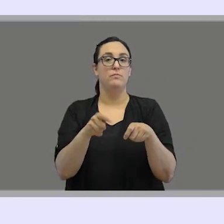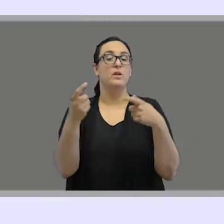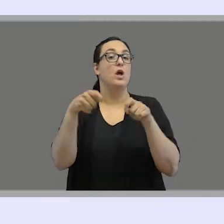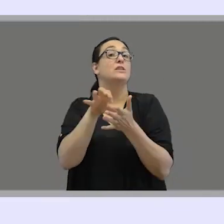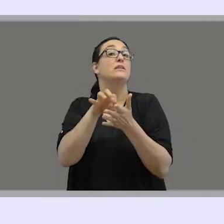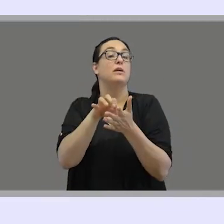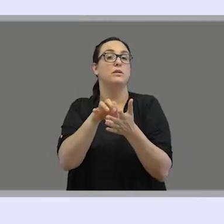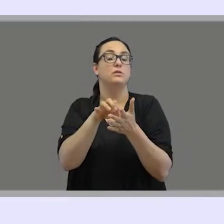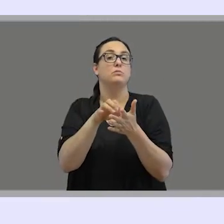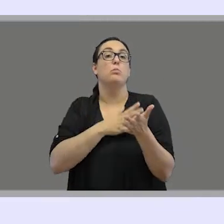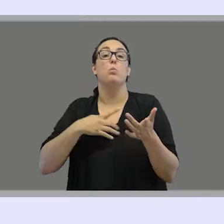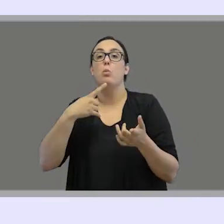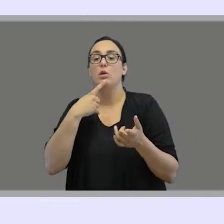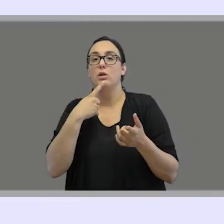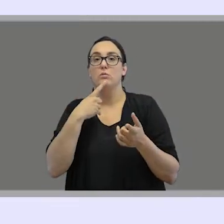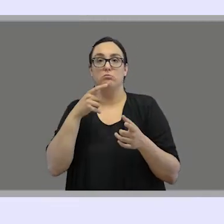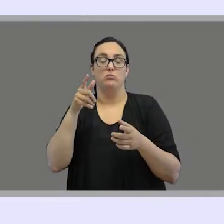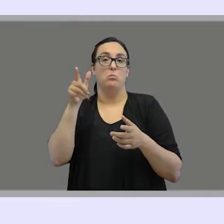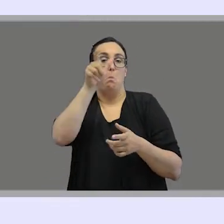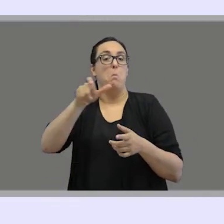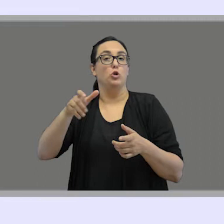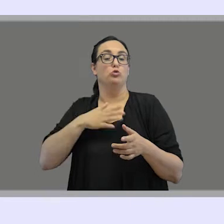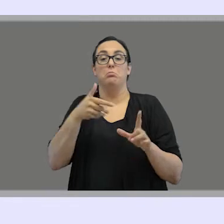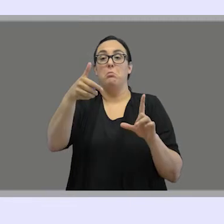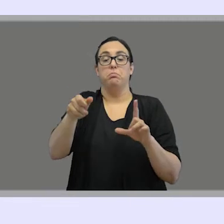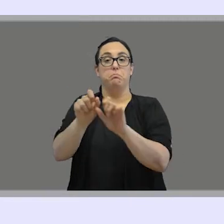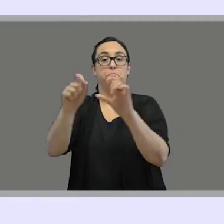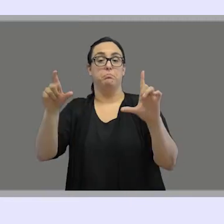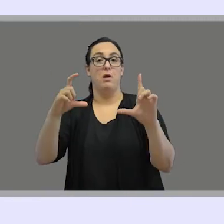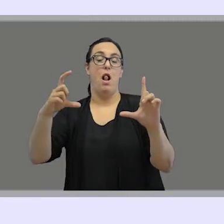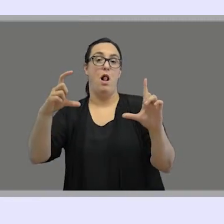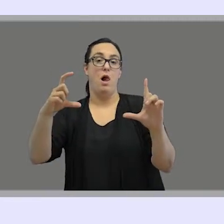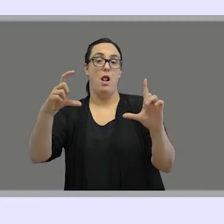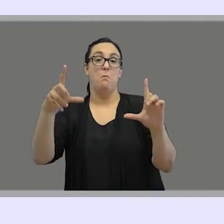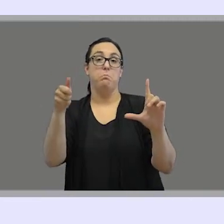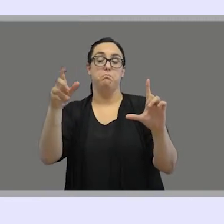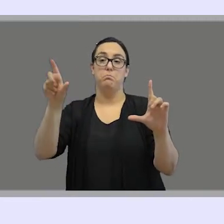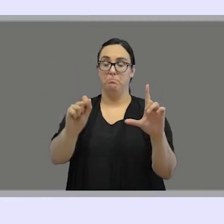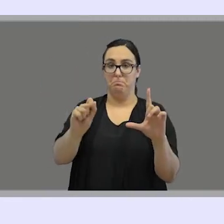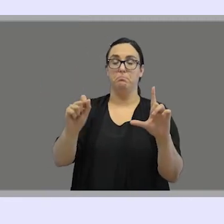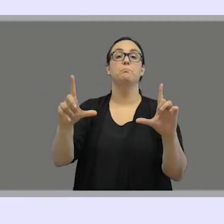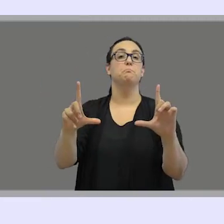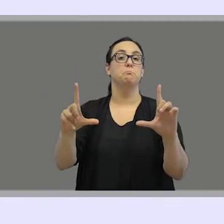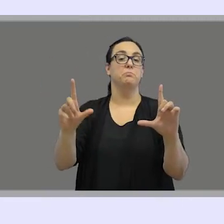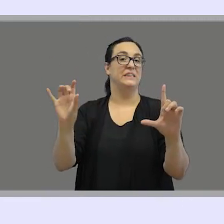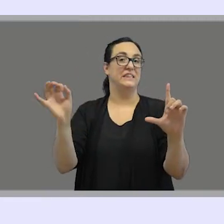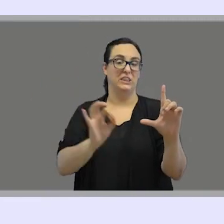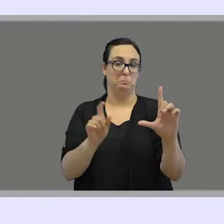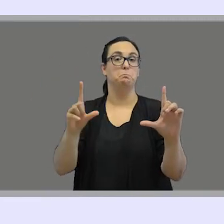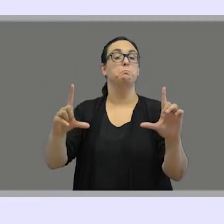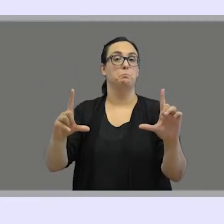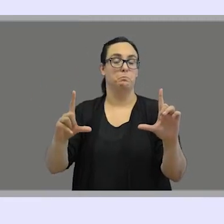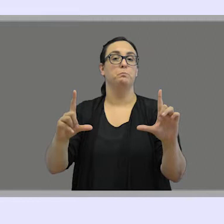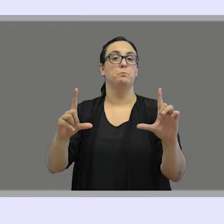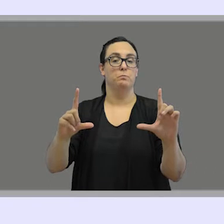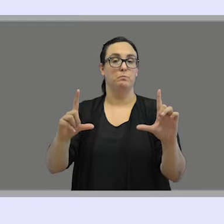service, so that people can turn it on when they want to and turn it off if they don't want to see the sign